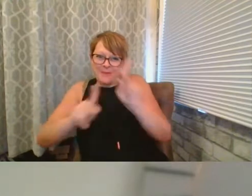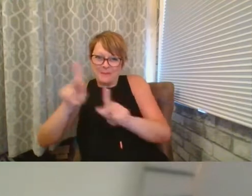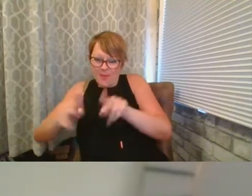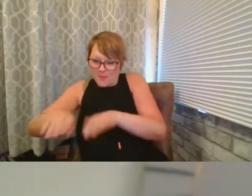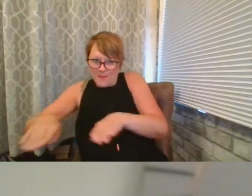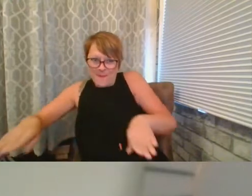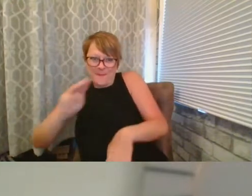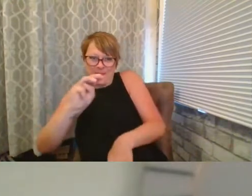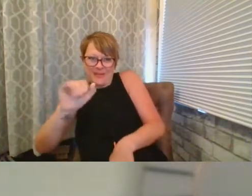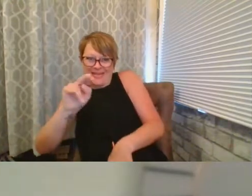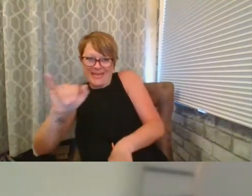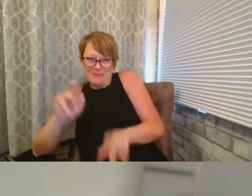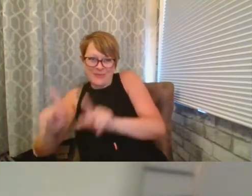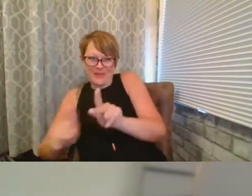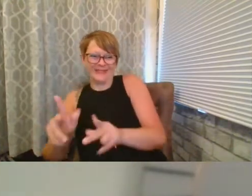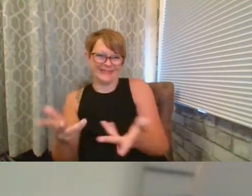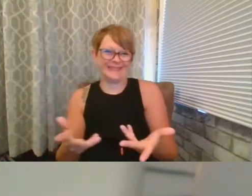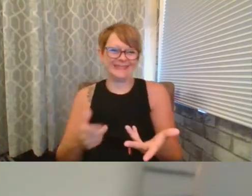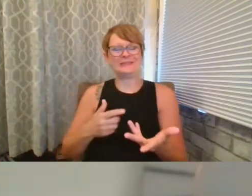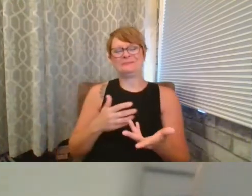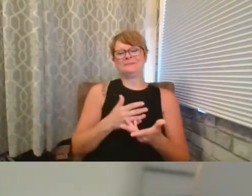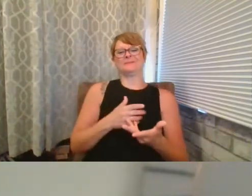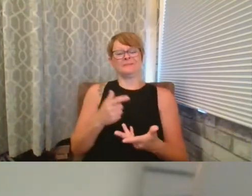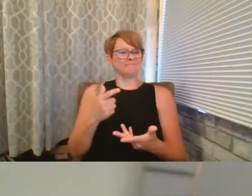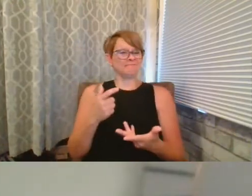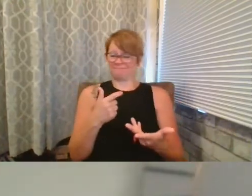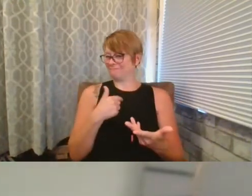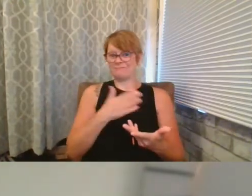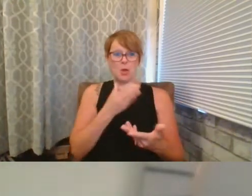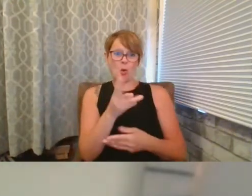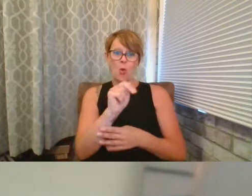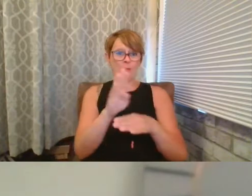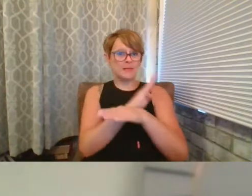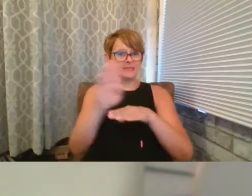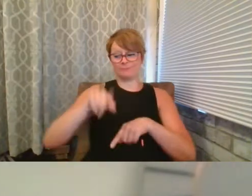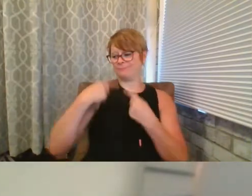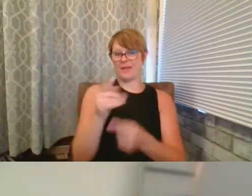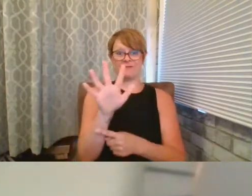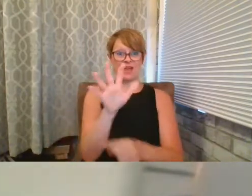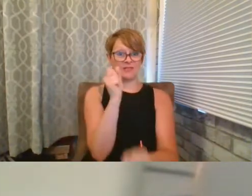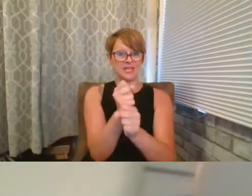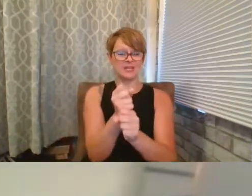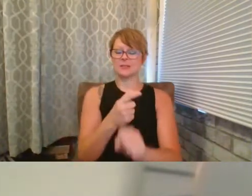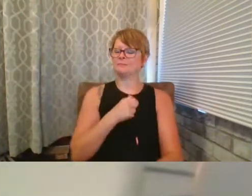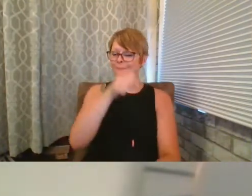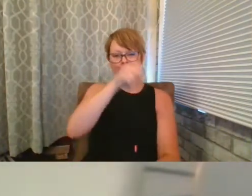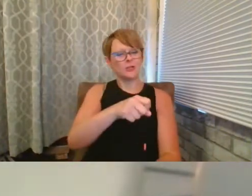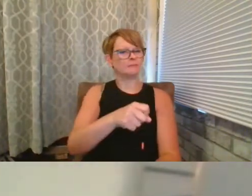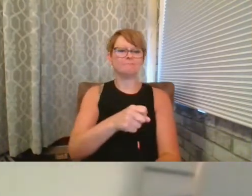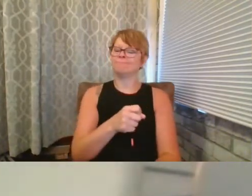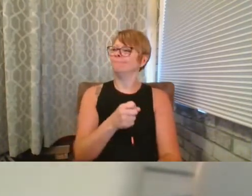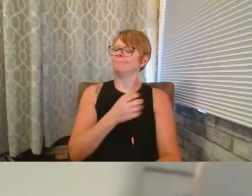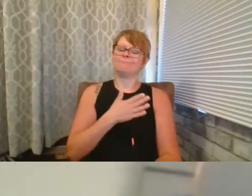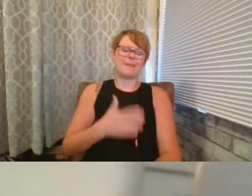been doing in this business for the past 5 years, my own business, and I wouldn't ask for anything better. I'm so